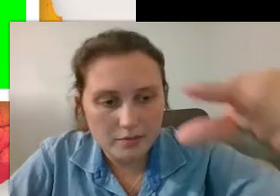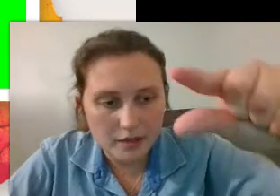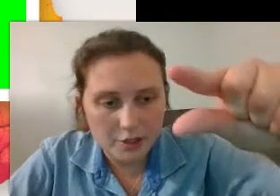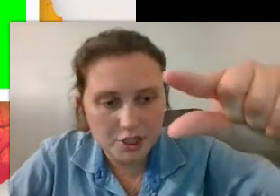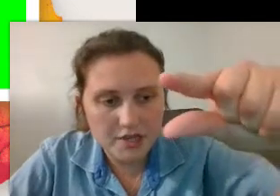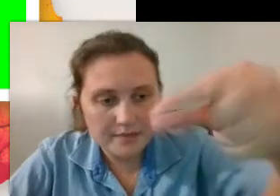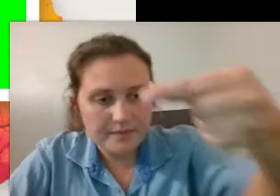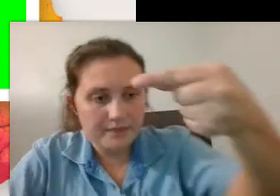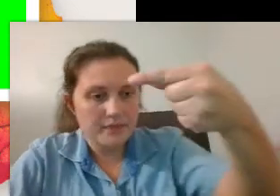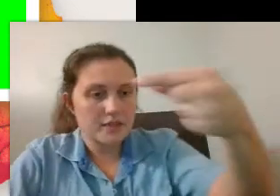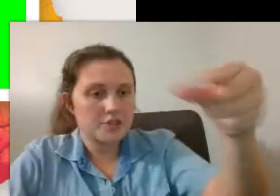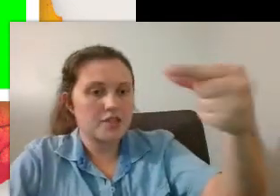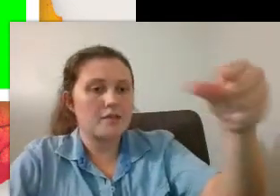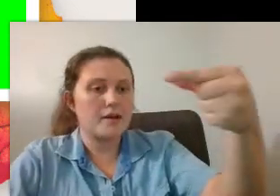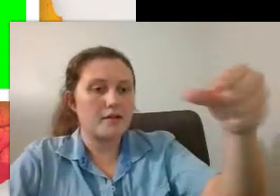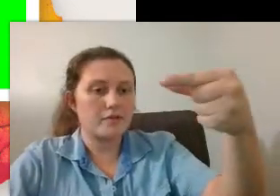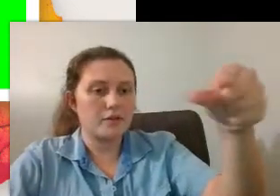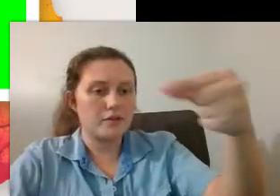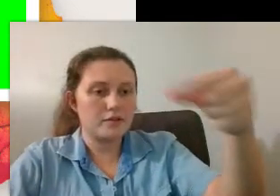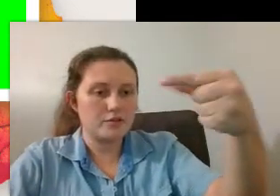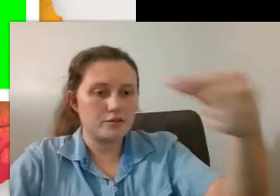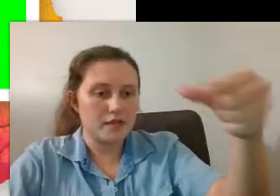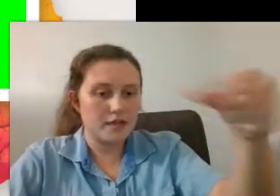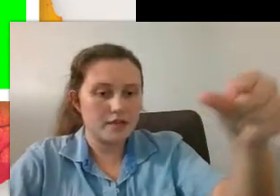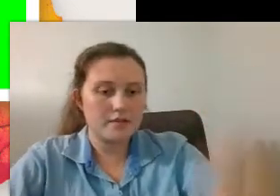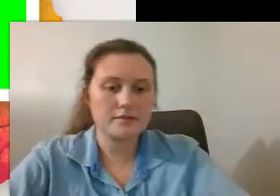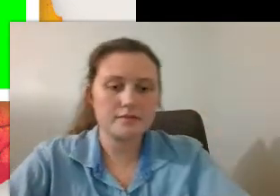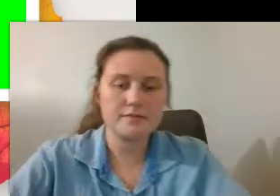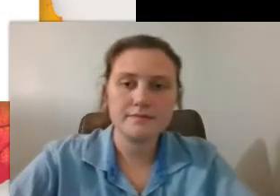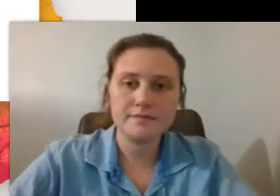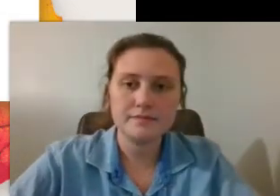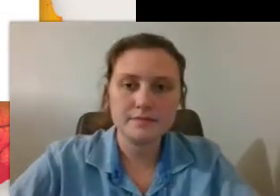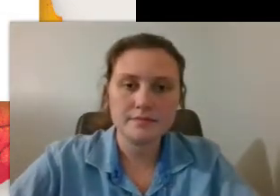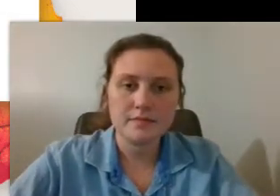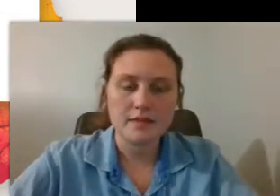Green, make a G, shake it back and forth. Green.